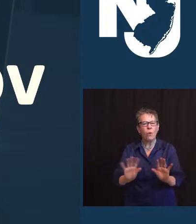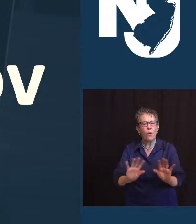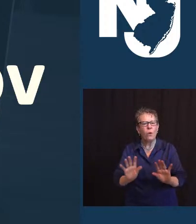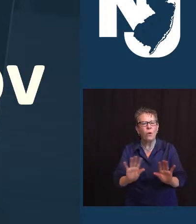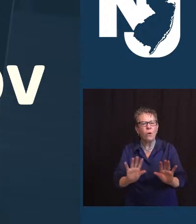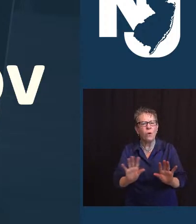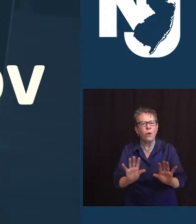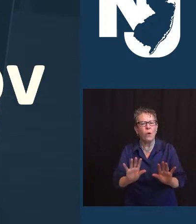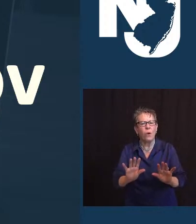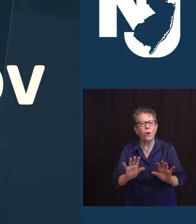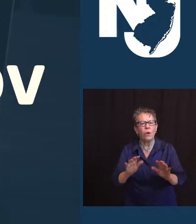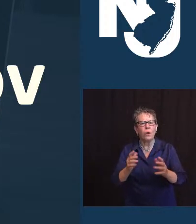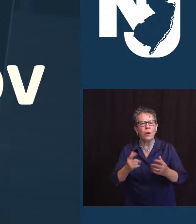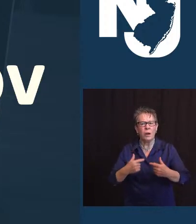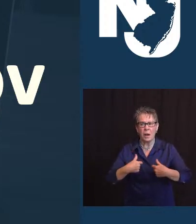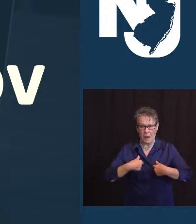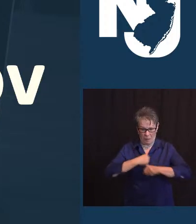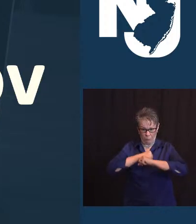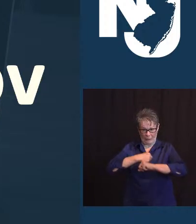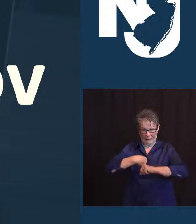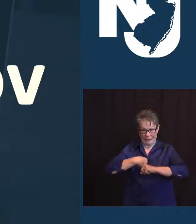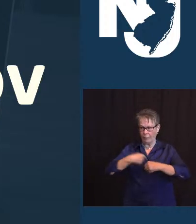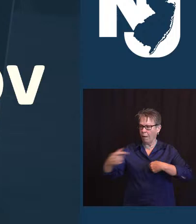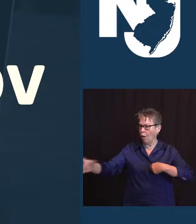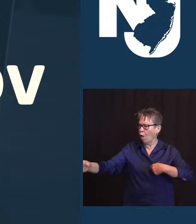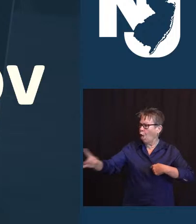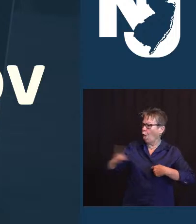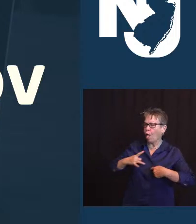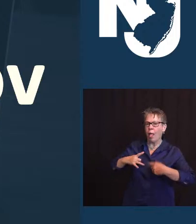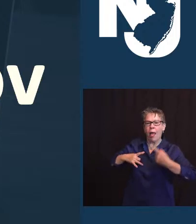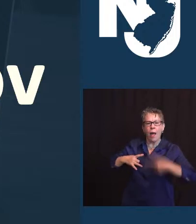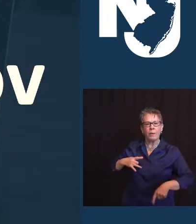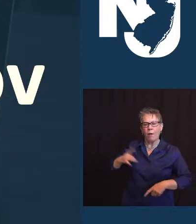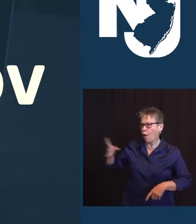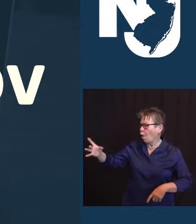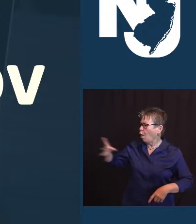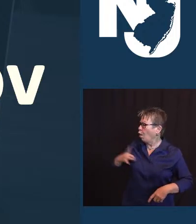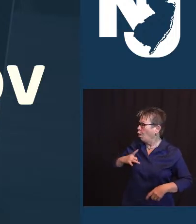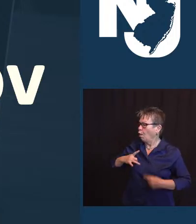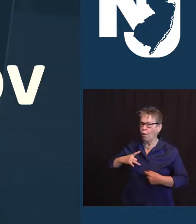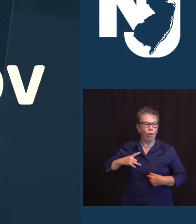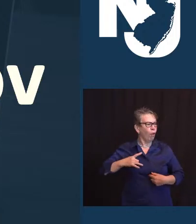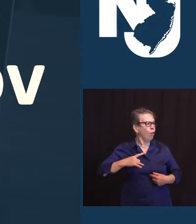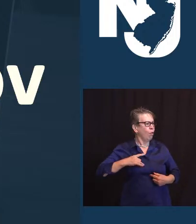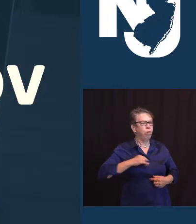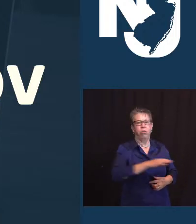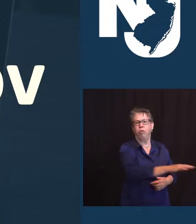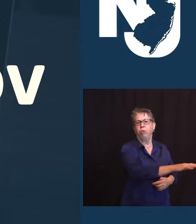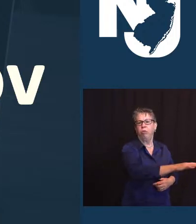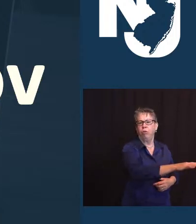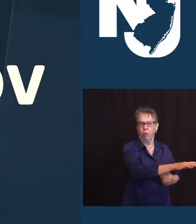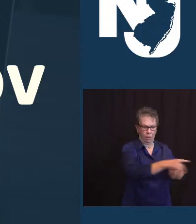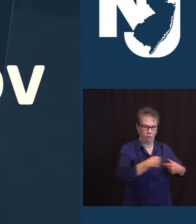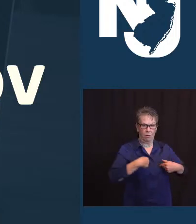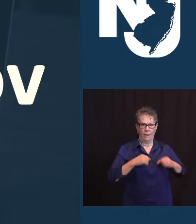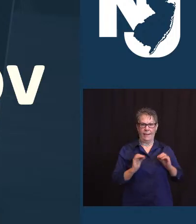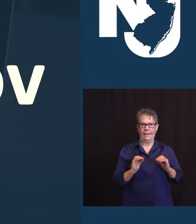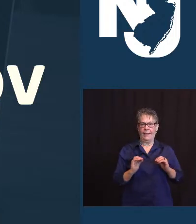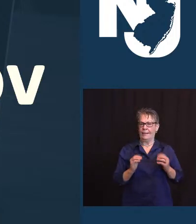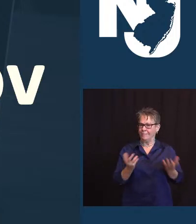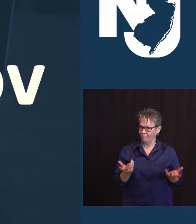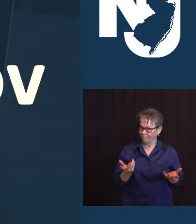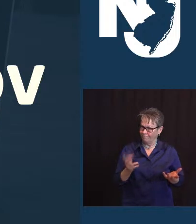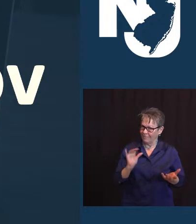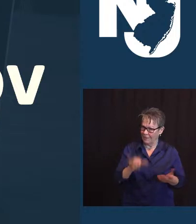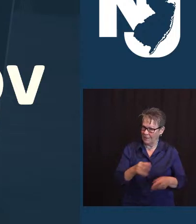face masks, taking precautions, and using common sense. And the vaccine is a measure of protection for you against